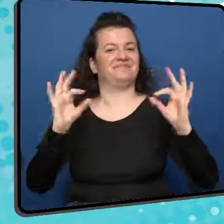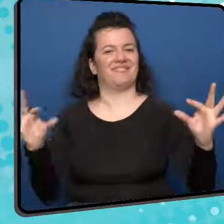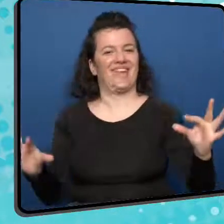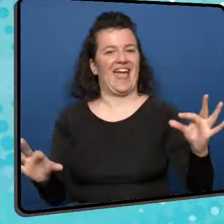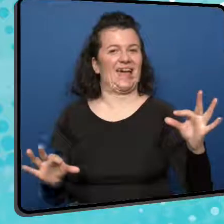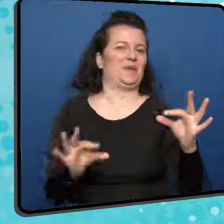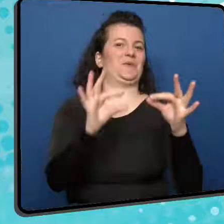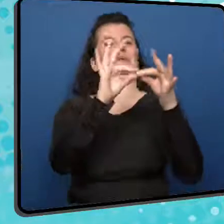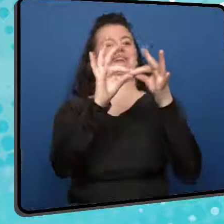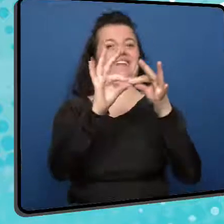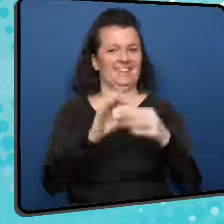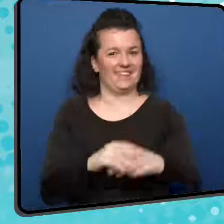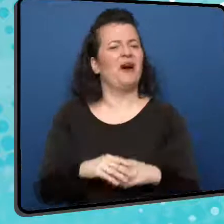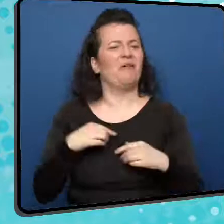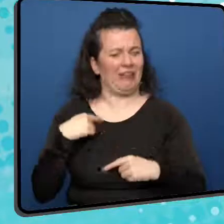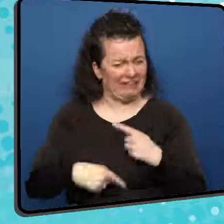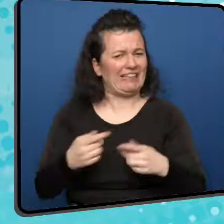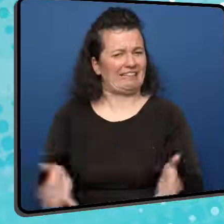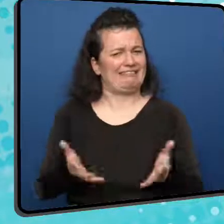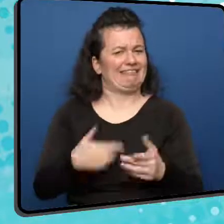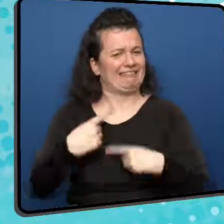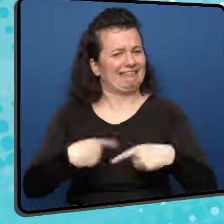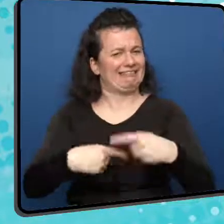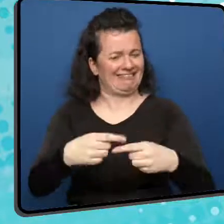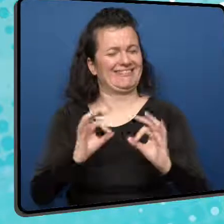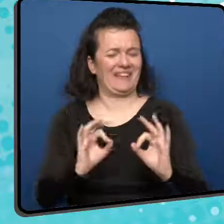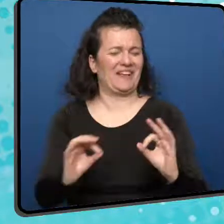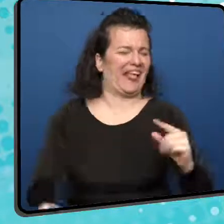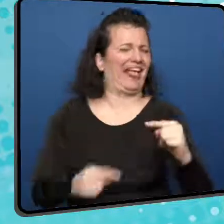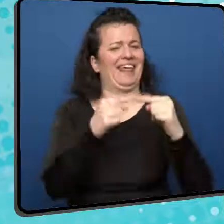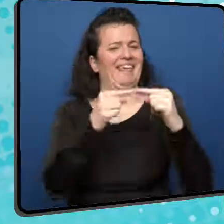these things. Roll through them at this point. A year in.